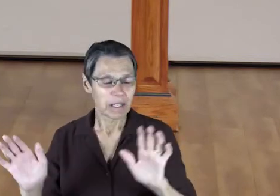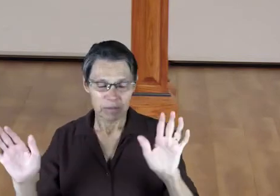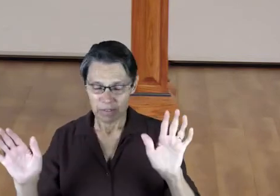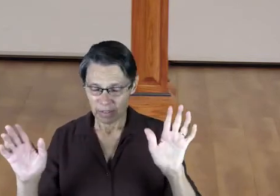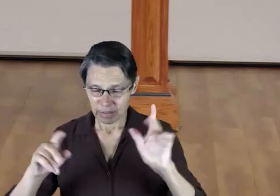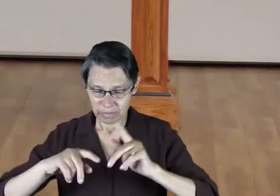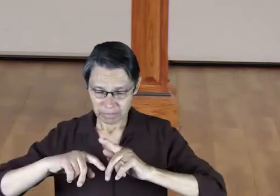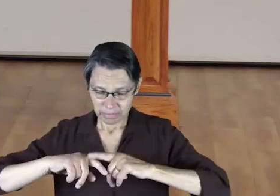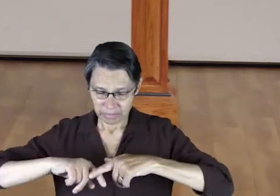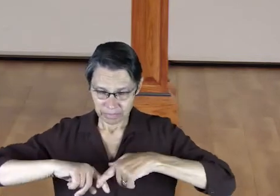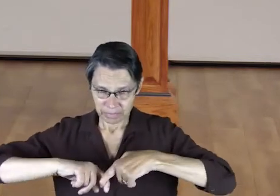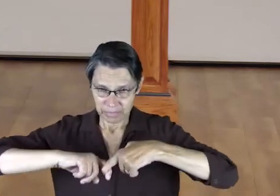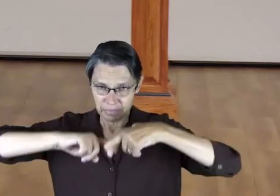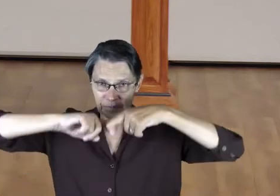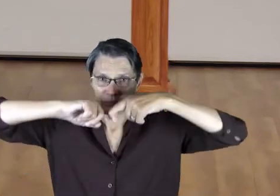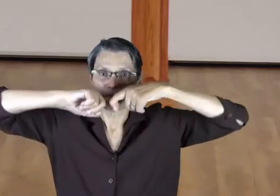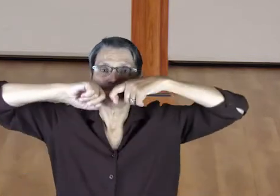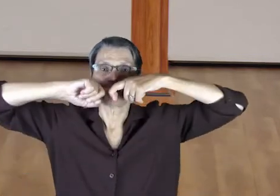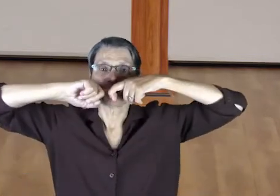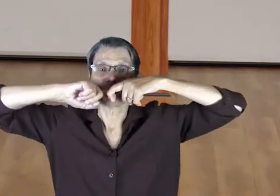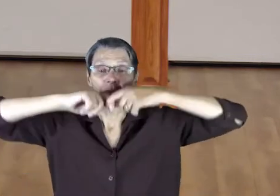Sometimes we need to give God the floor